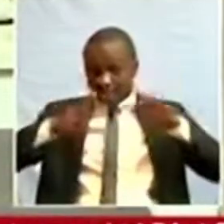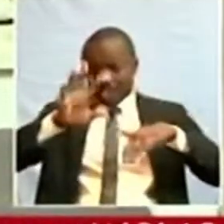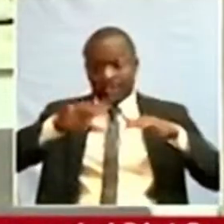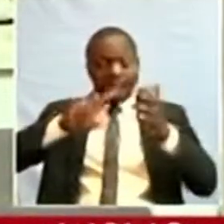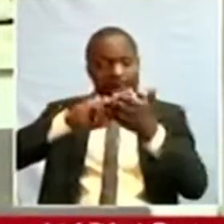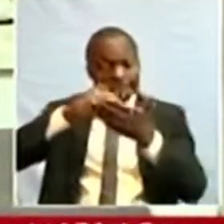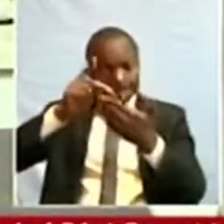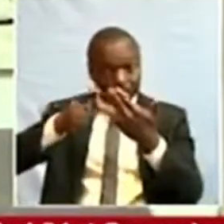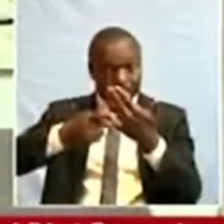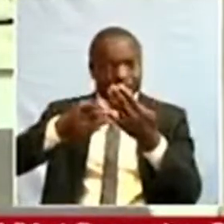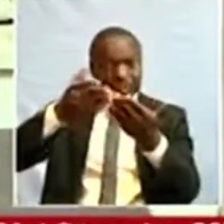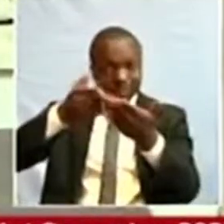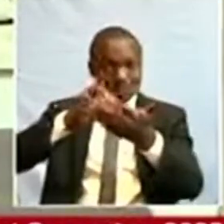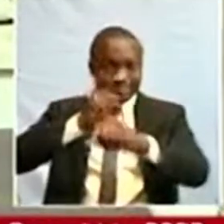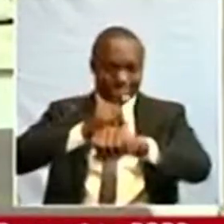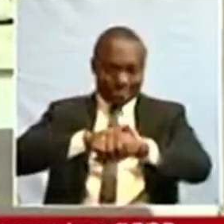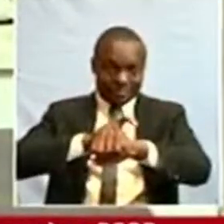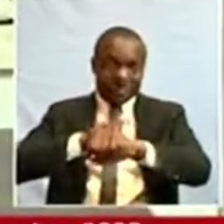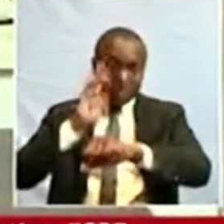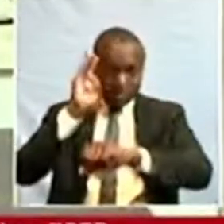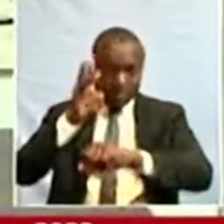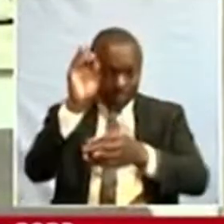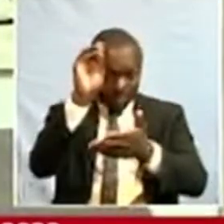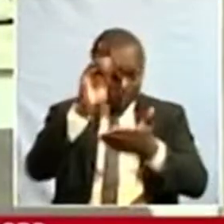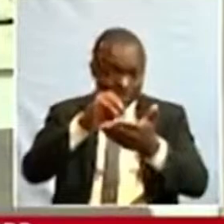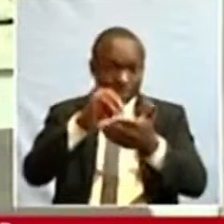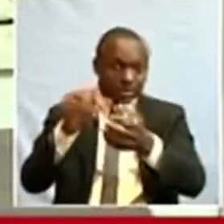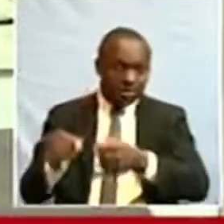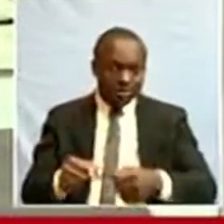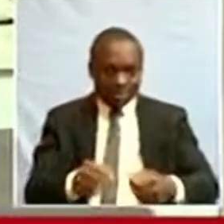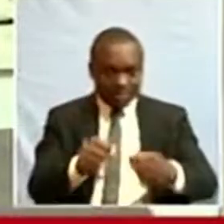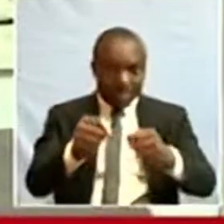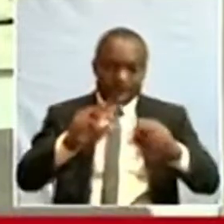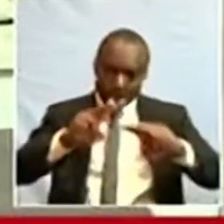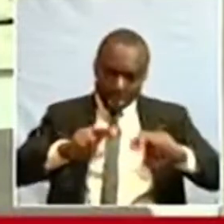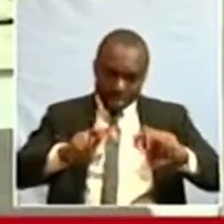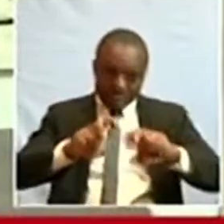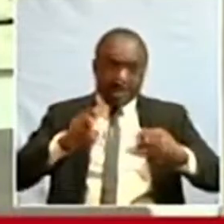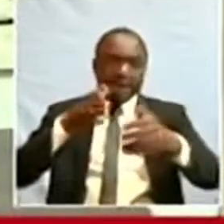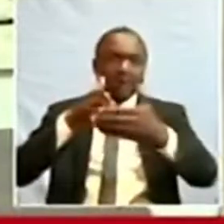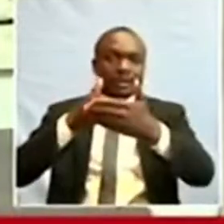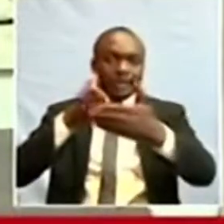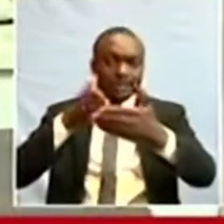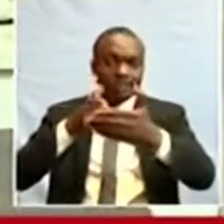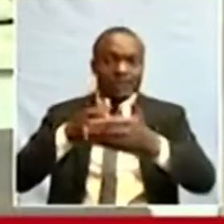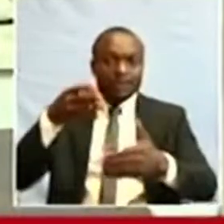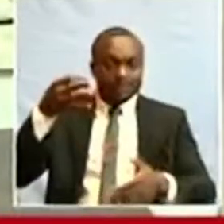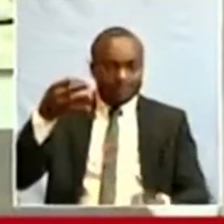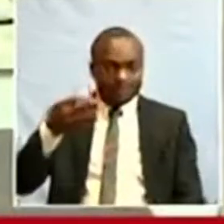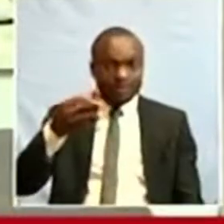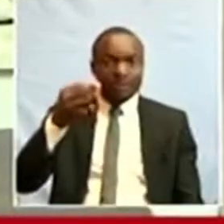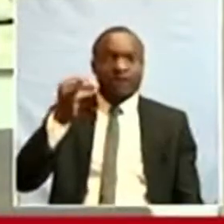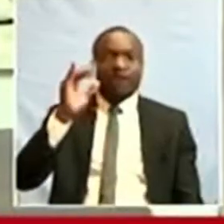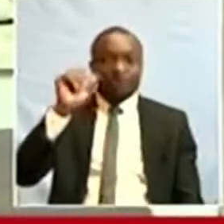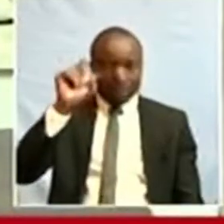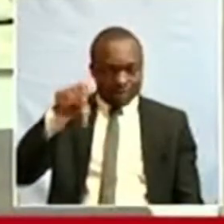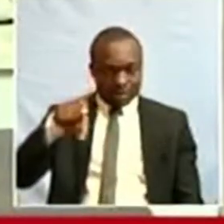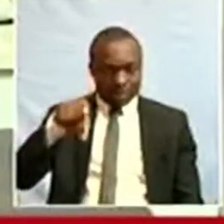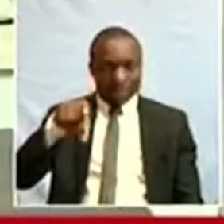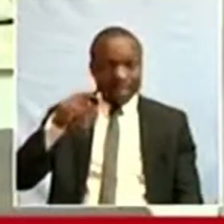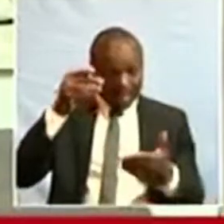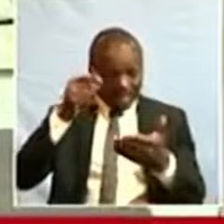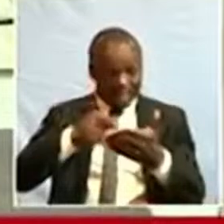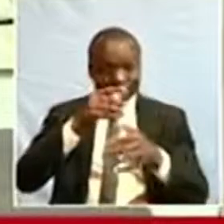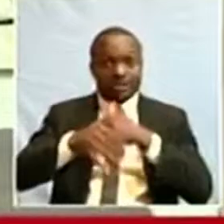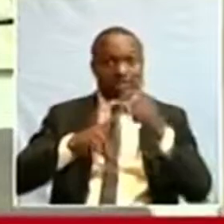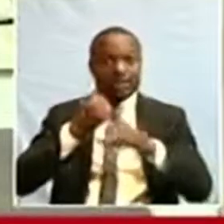program for this season will also be on the system and therefore checked against FISIP. So it is this year going